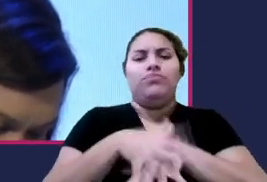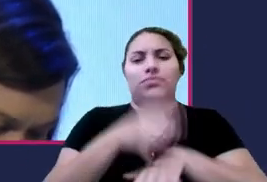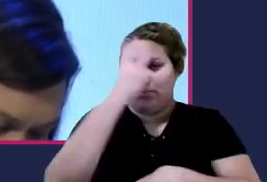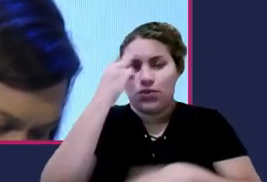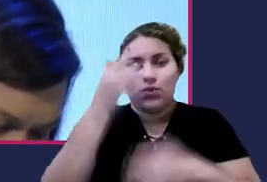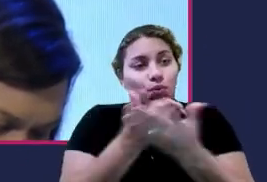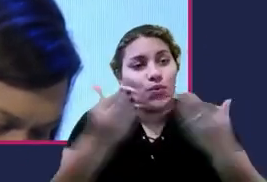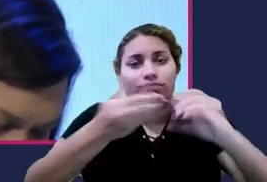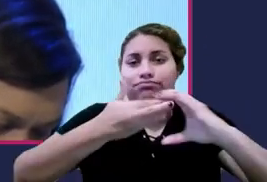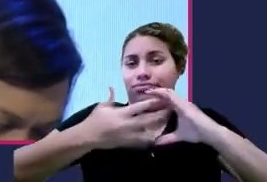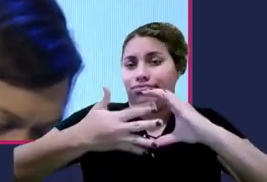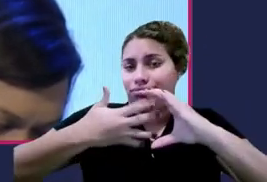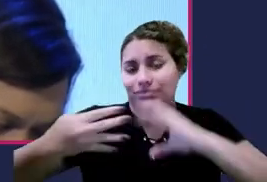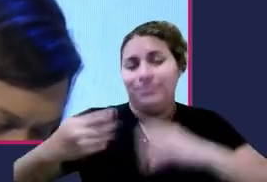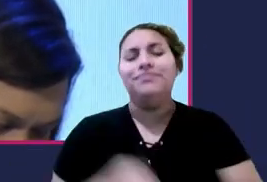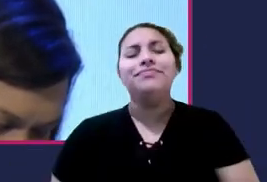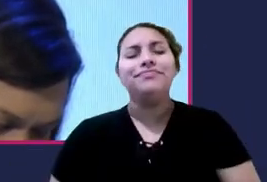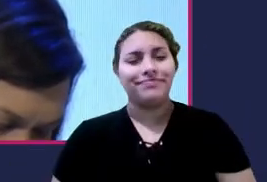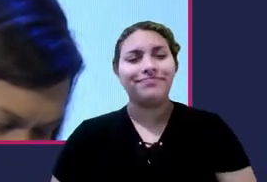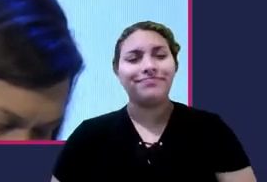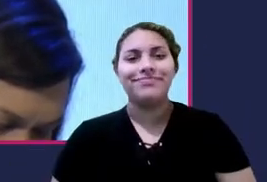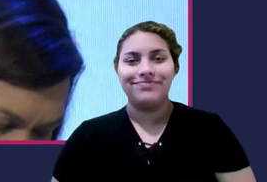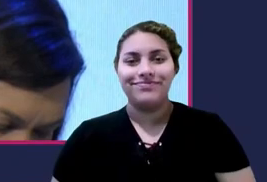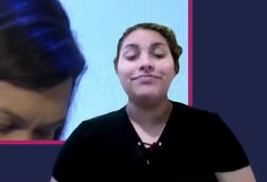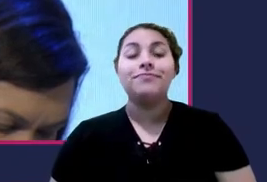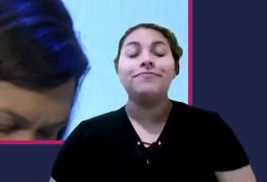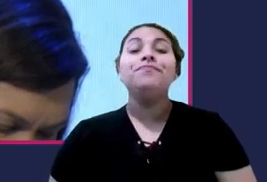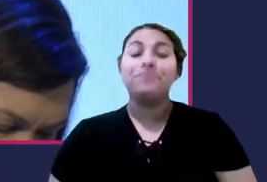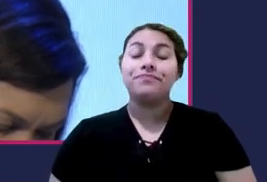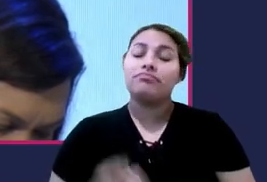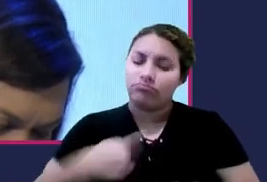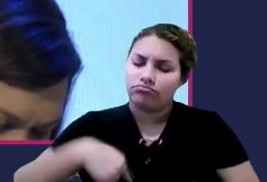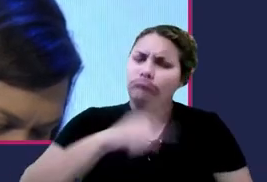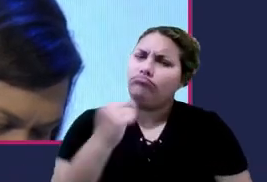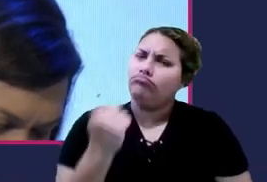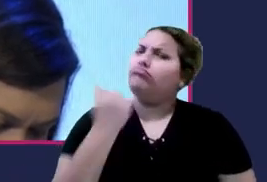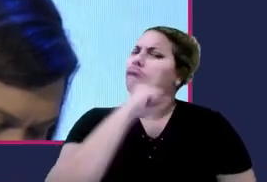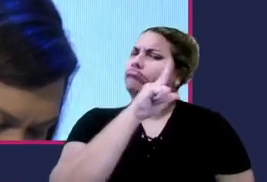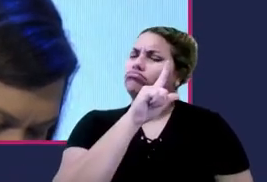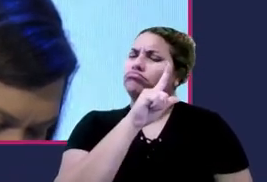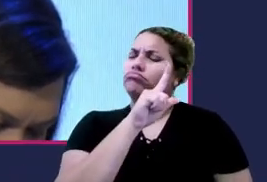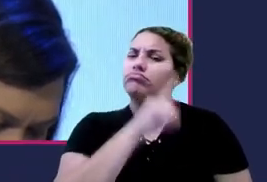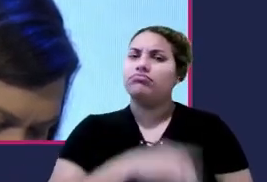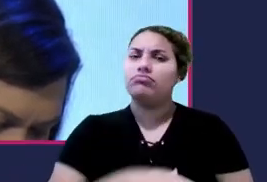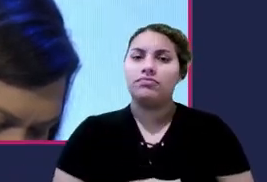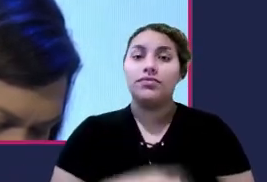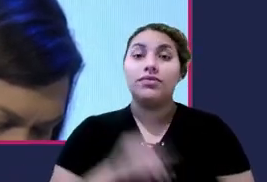to include these people who are patients of rare diseases. So